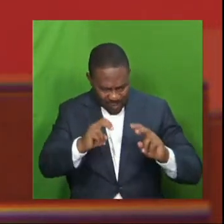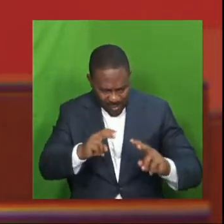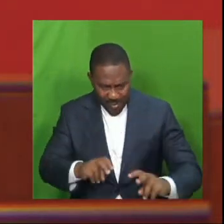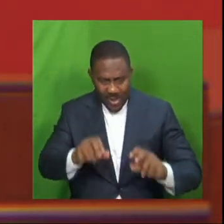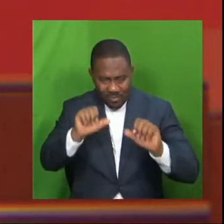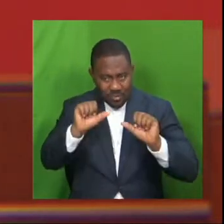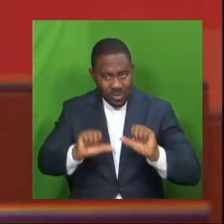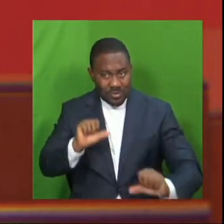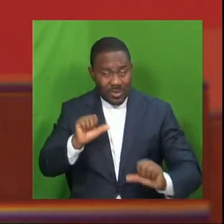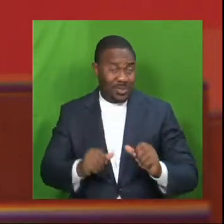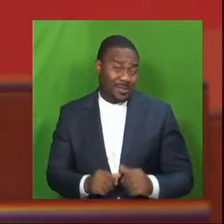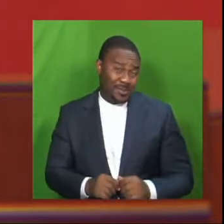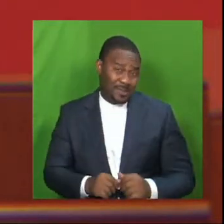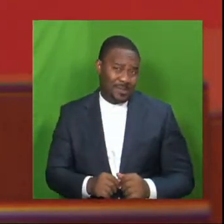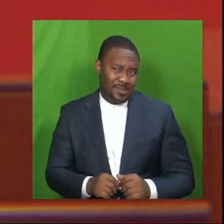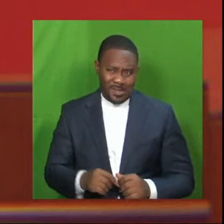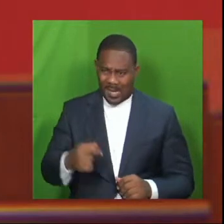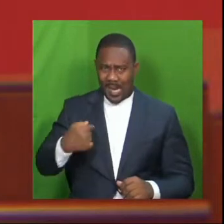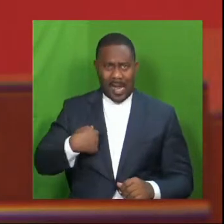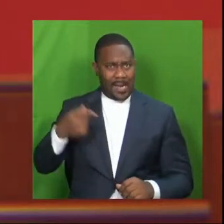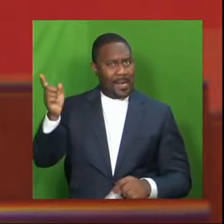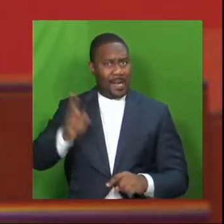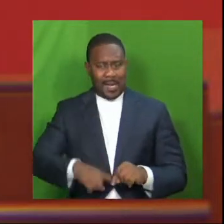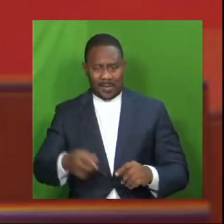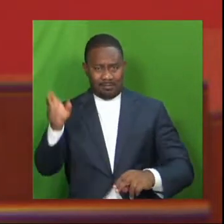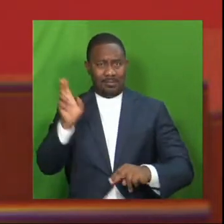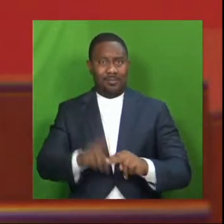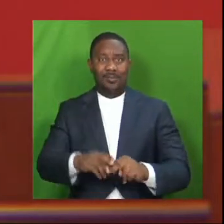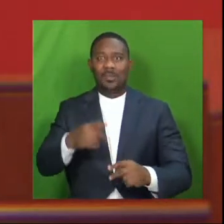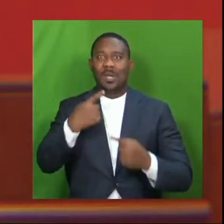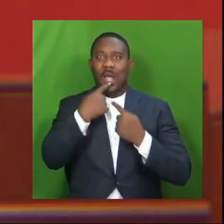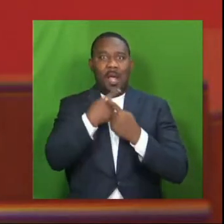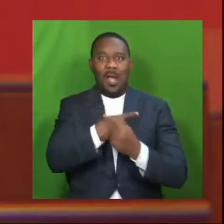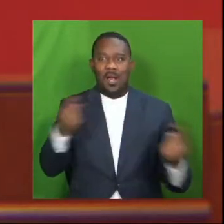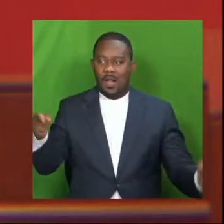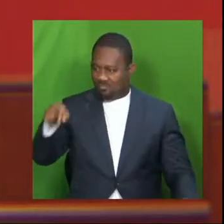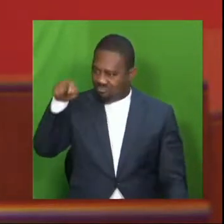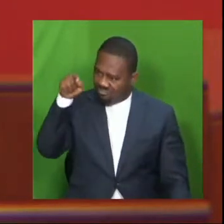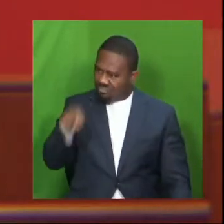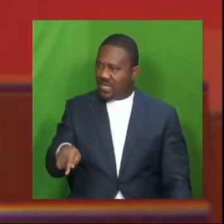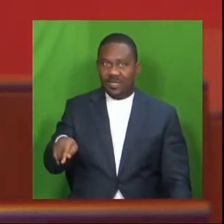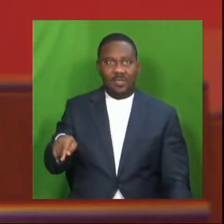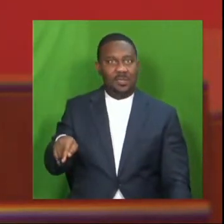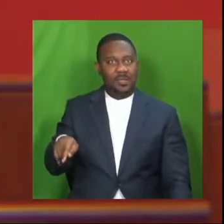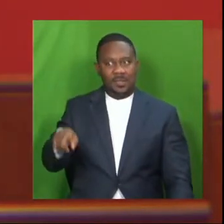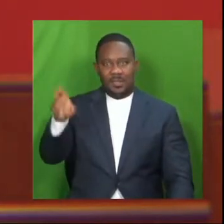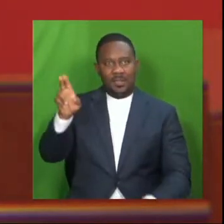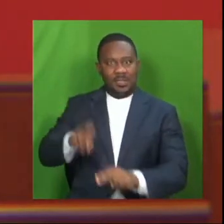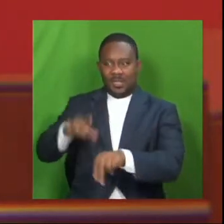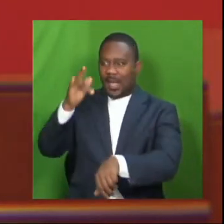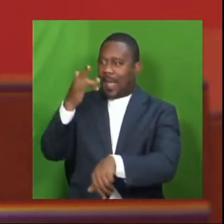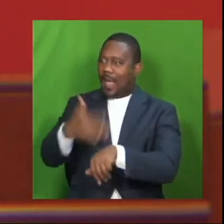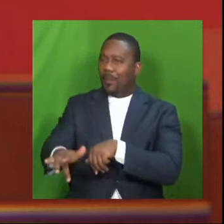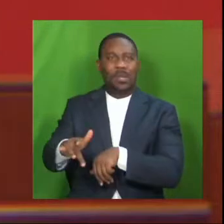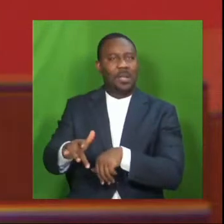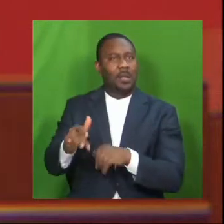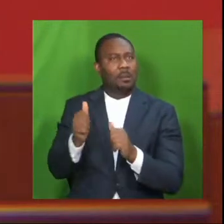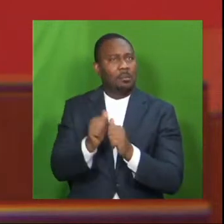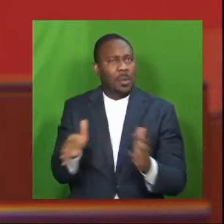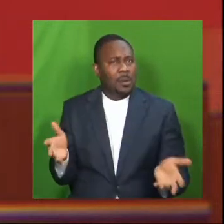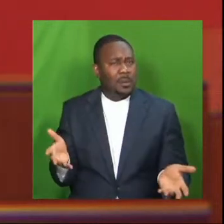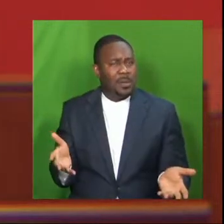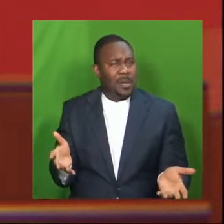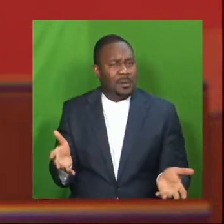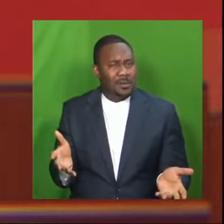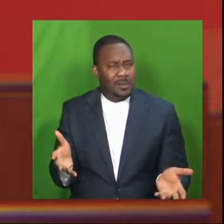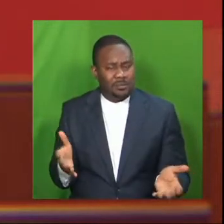I can't come and sit here and just declare a seat vacant without us going through this procedure. I've been long enough